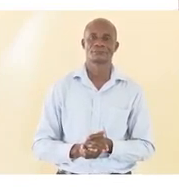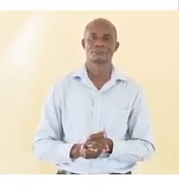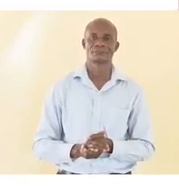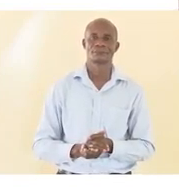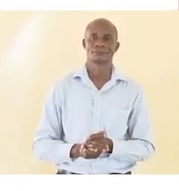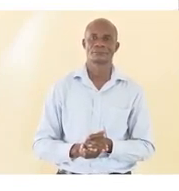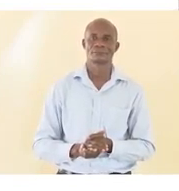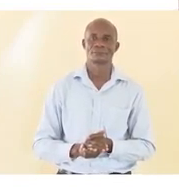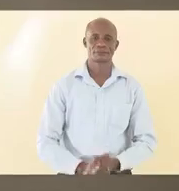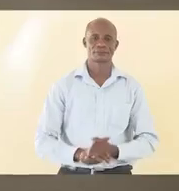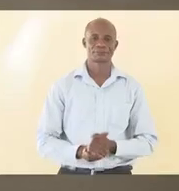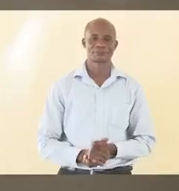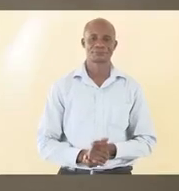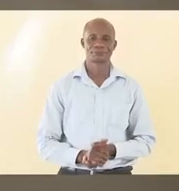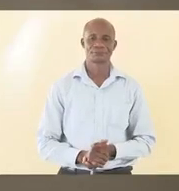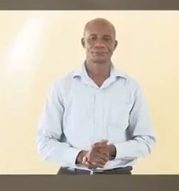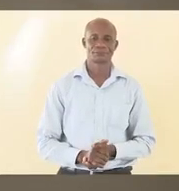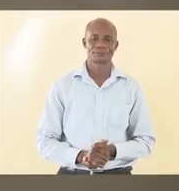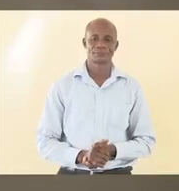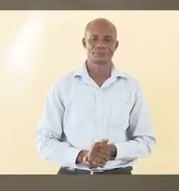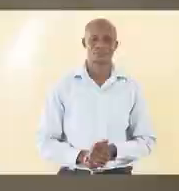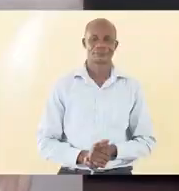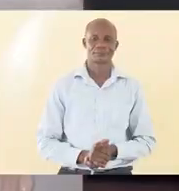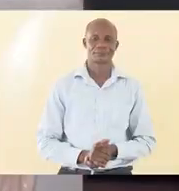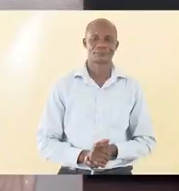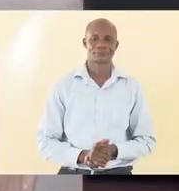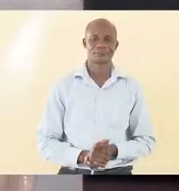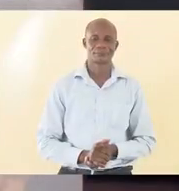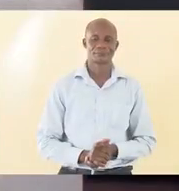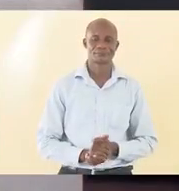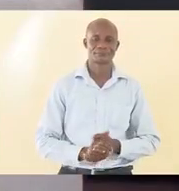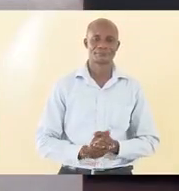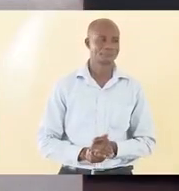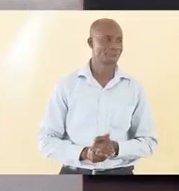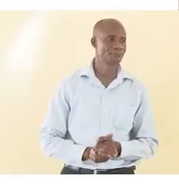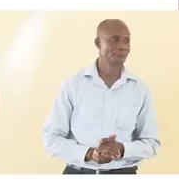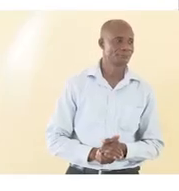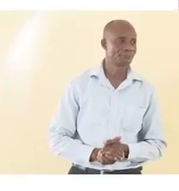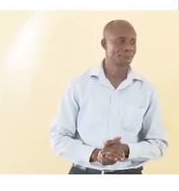That's the question I wanted to ask. Yes, Perpetua. Next to